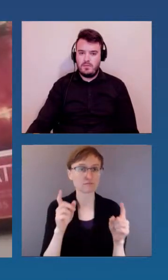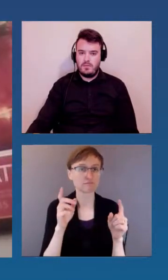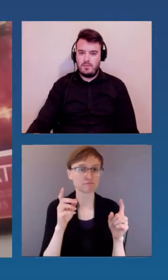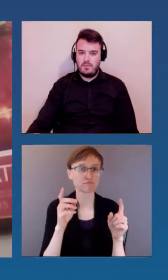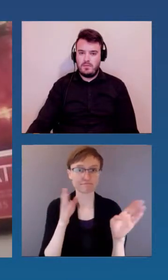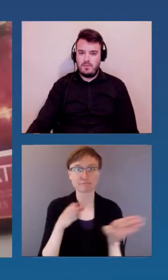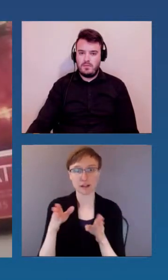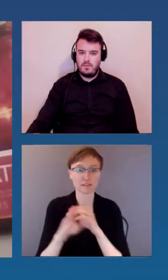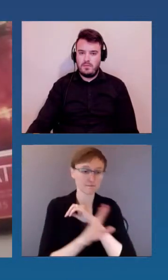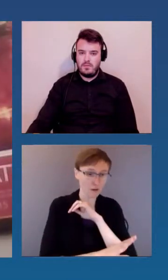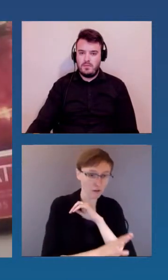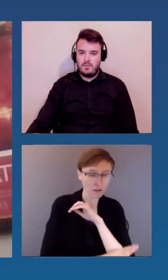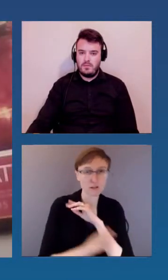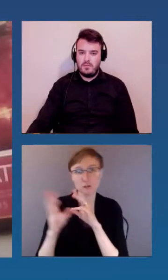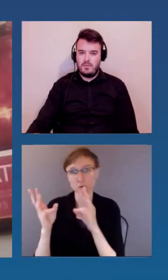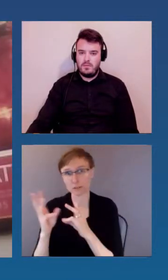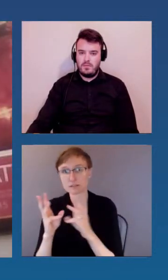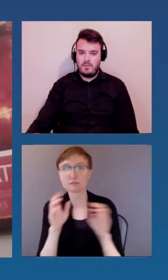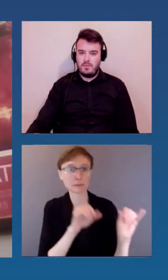be the same